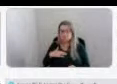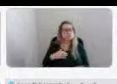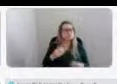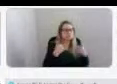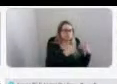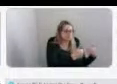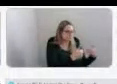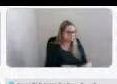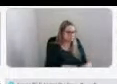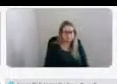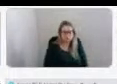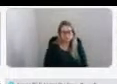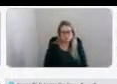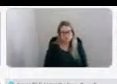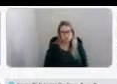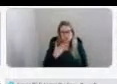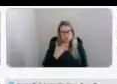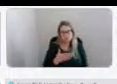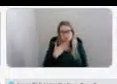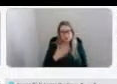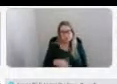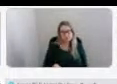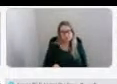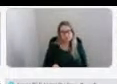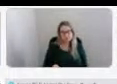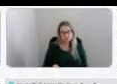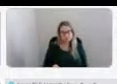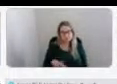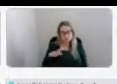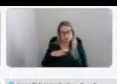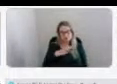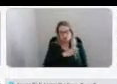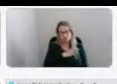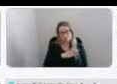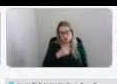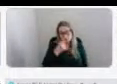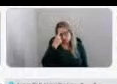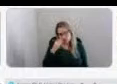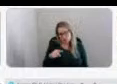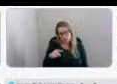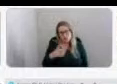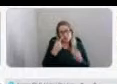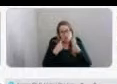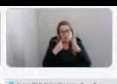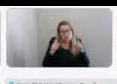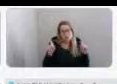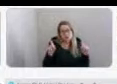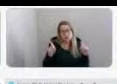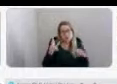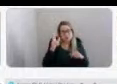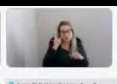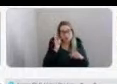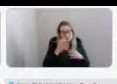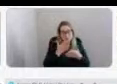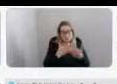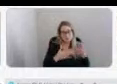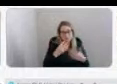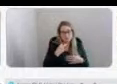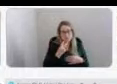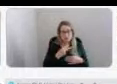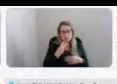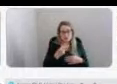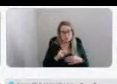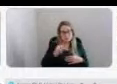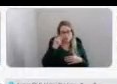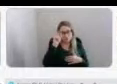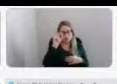proceed thank you and thank you commission for finally getting to hear some voices from northern